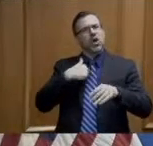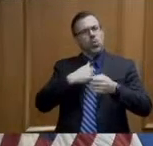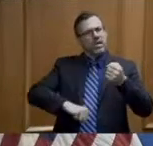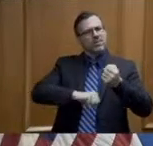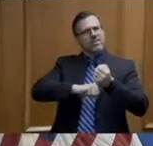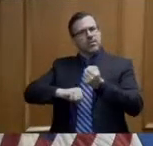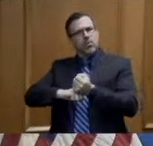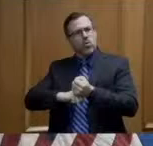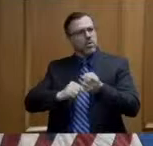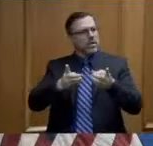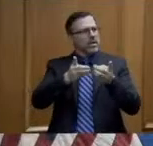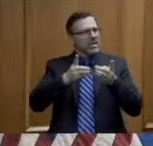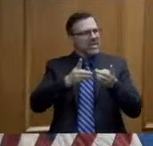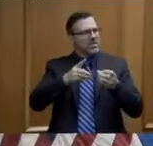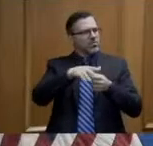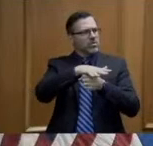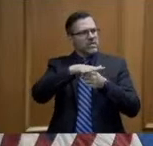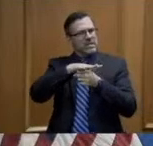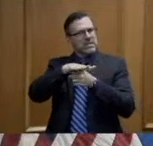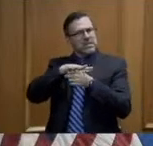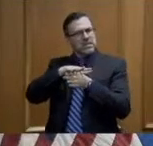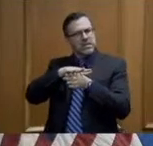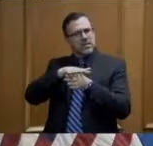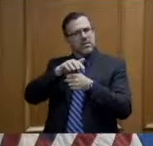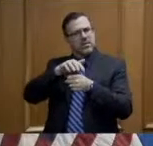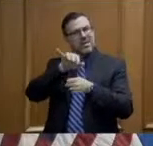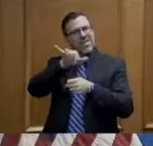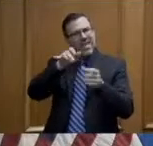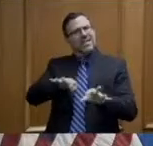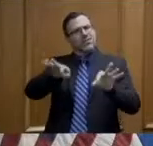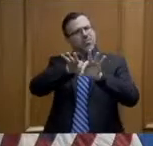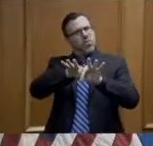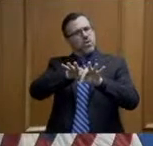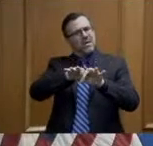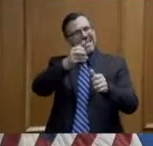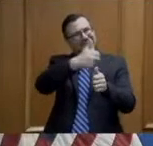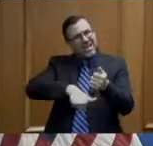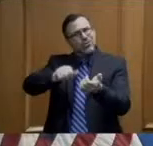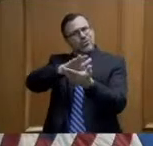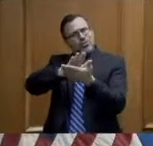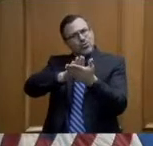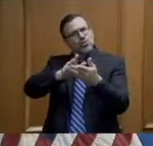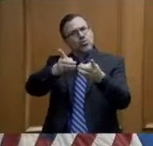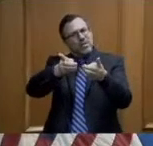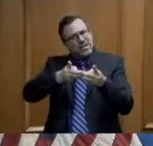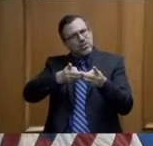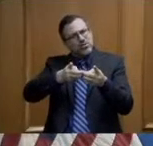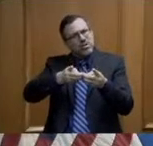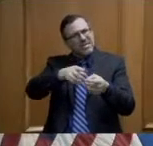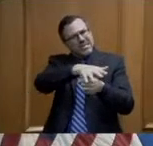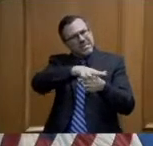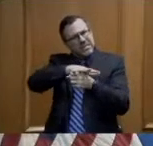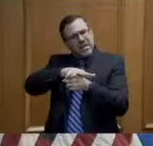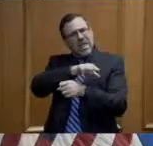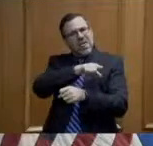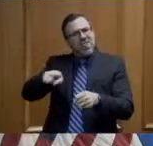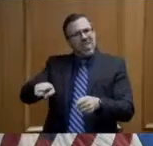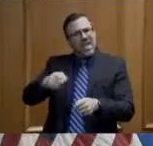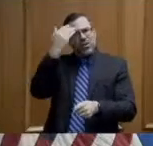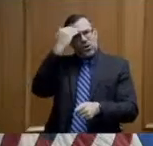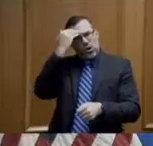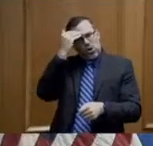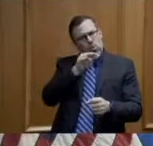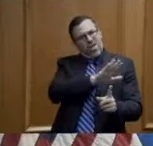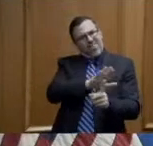districts' efforts. That's important to us. The school districts uniquely know their own communities